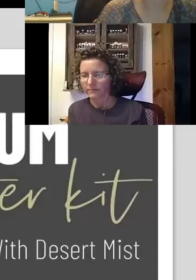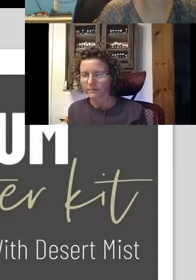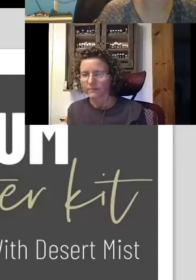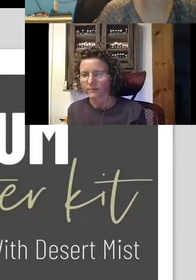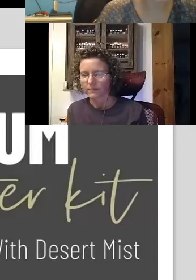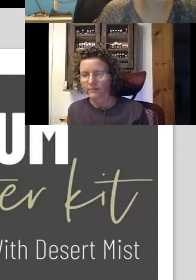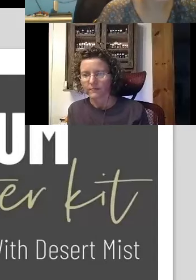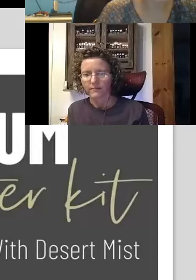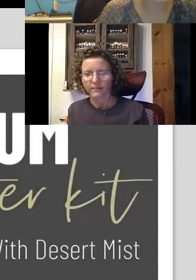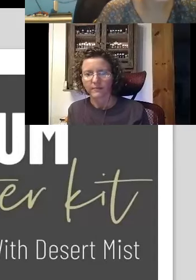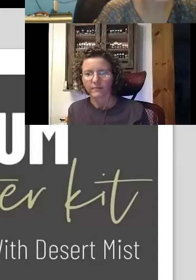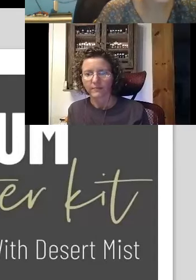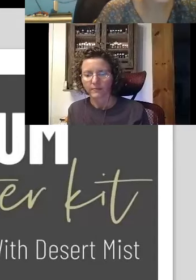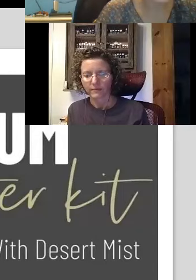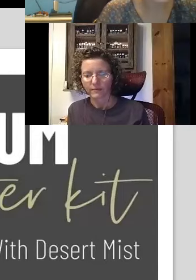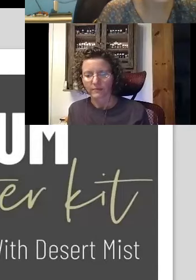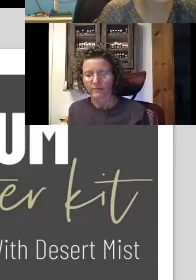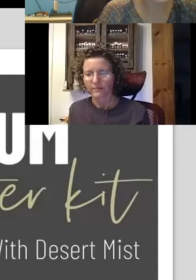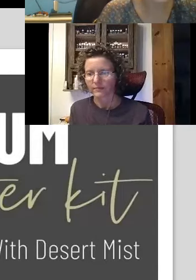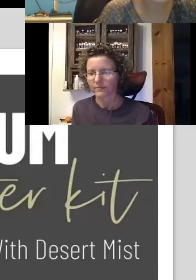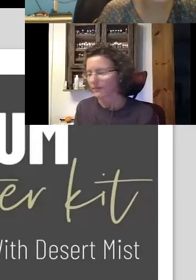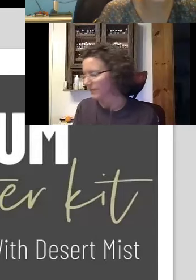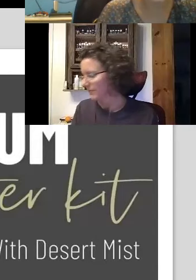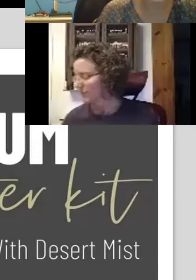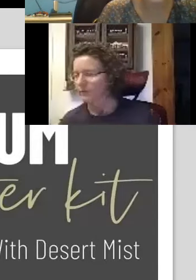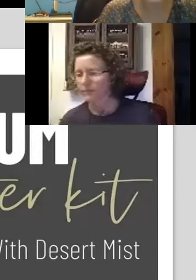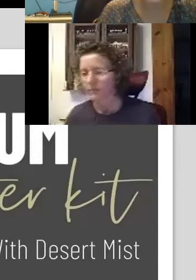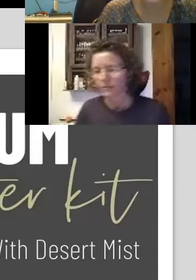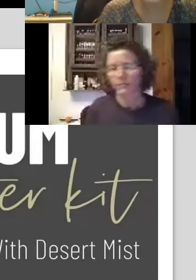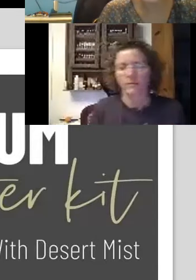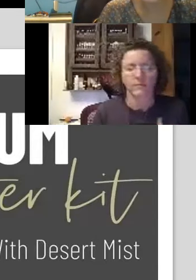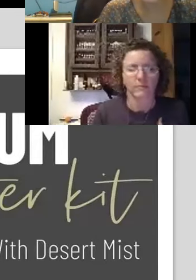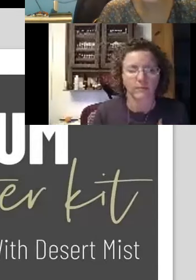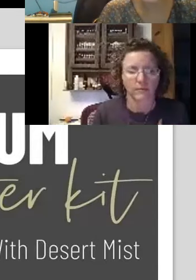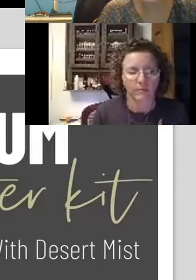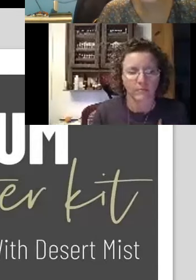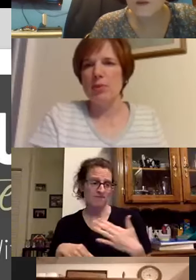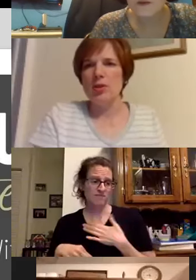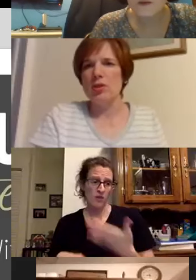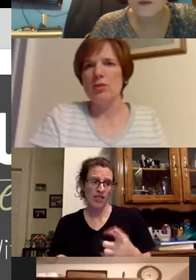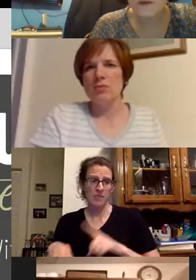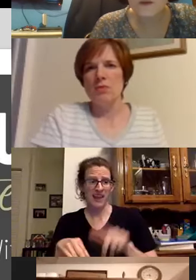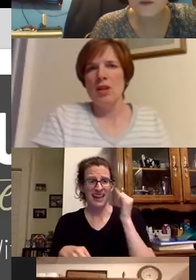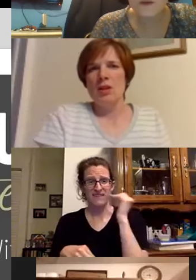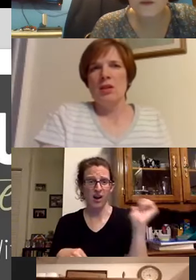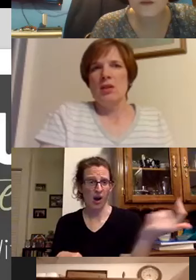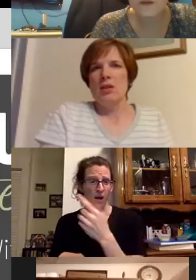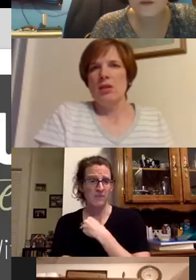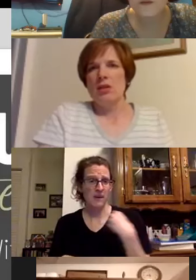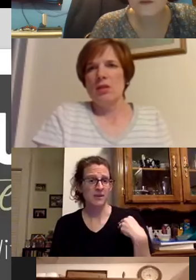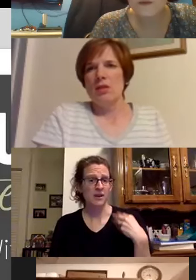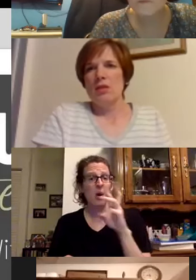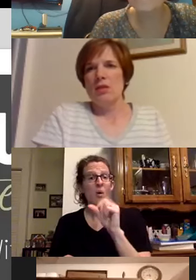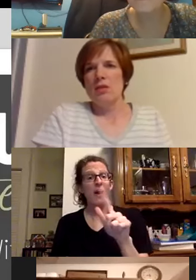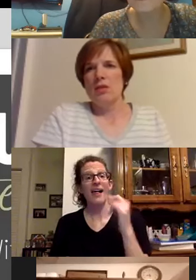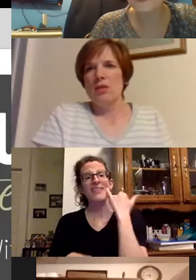Because the next thing is to go through the premium starter kit, which I'm happy to do, but if we're all members. Well, if we're recording